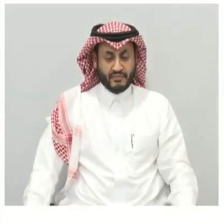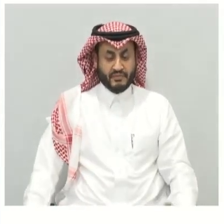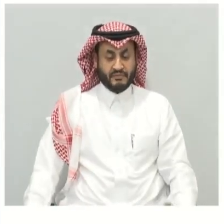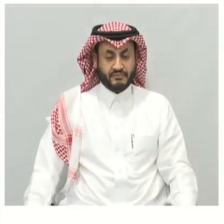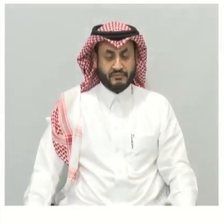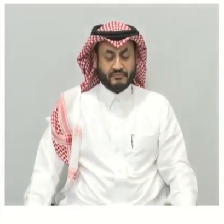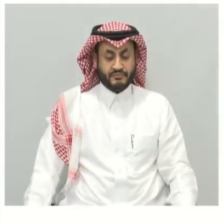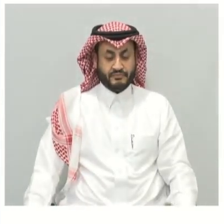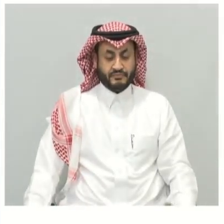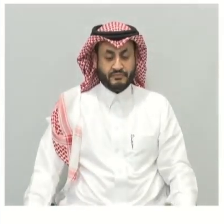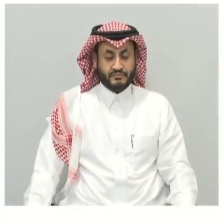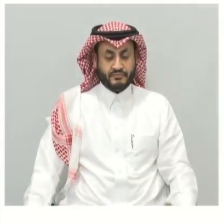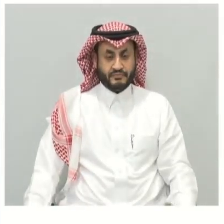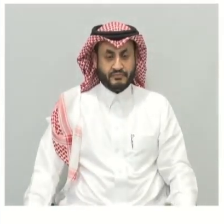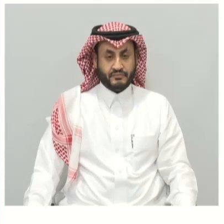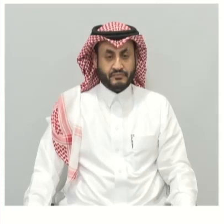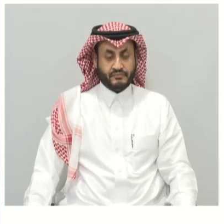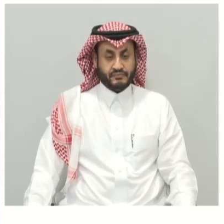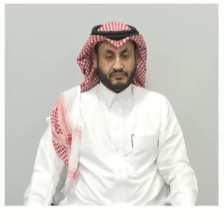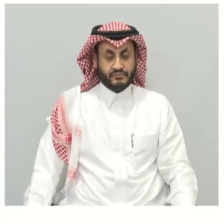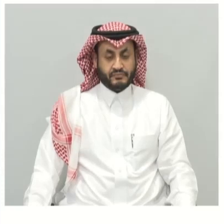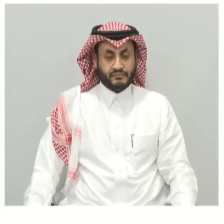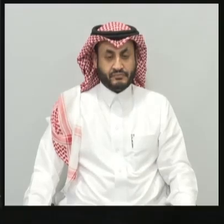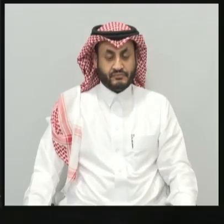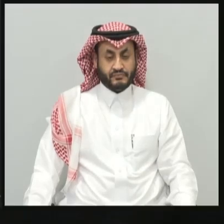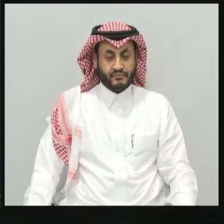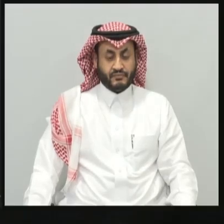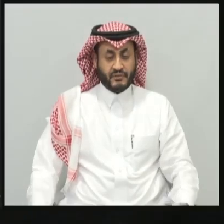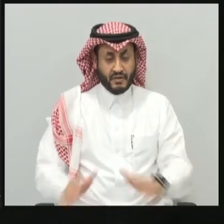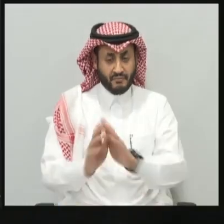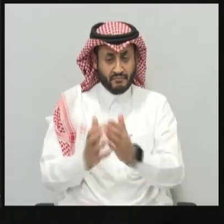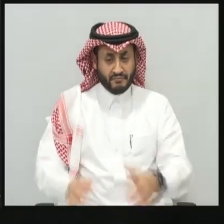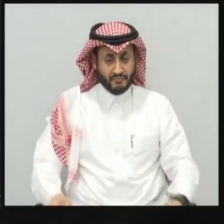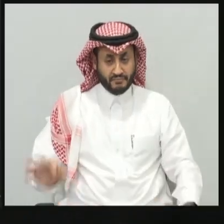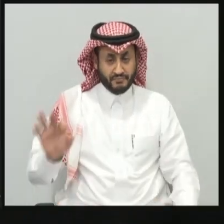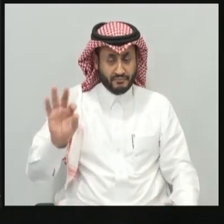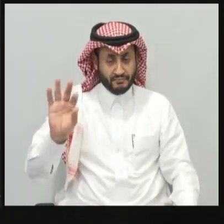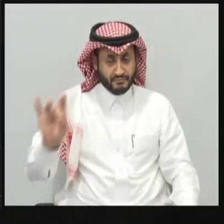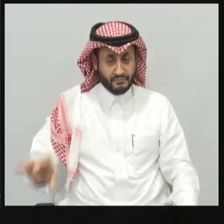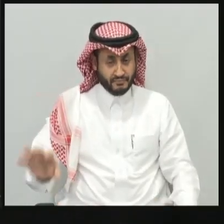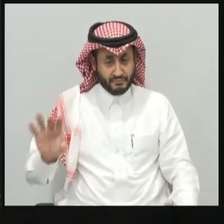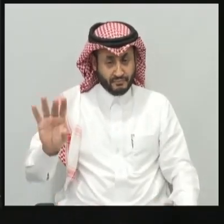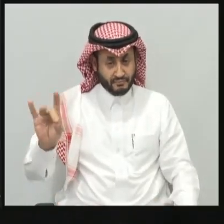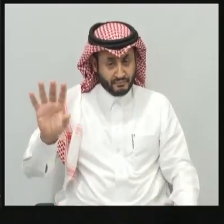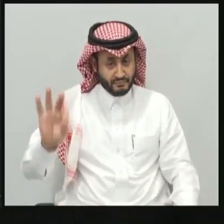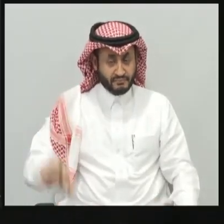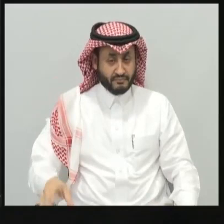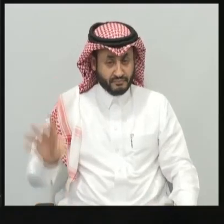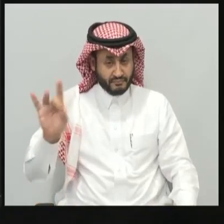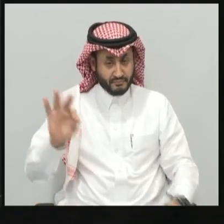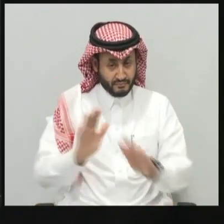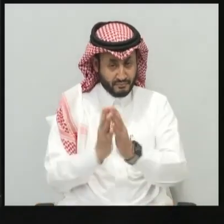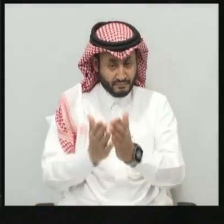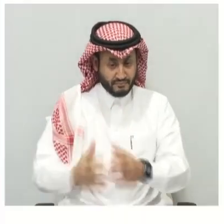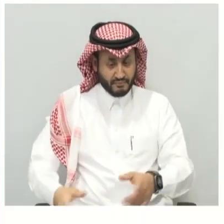forget that we have an interesting exercise on the workbook, page 89. We're going to practice